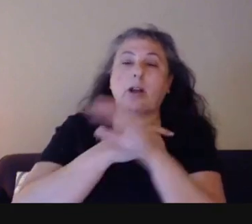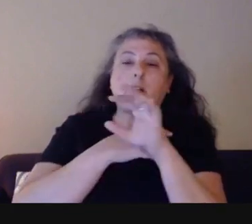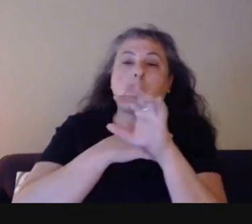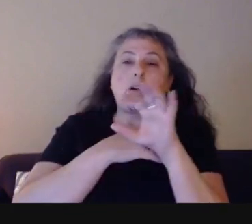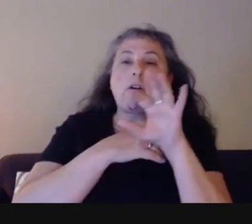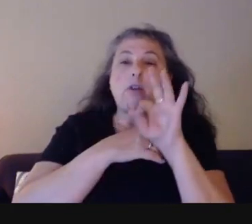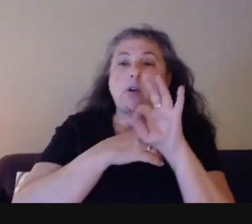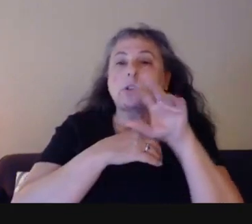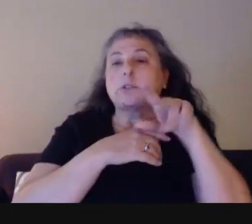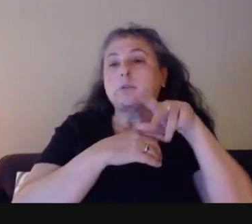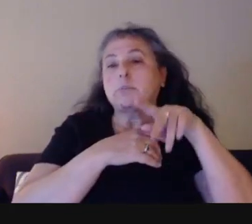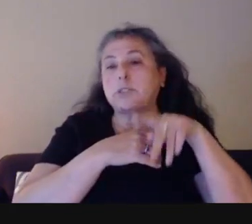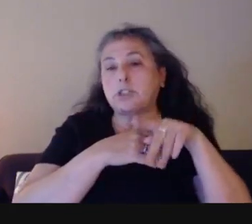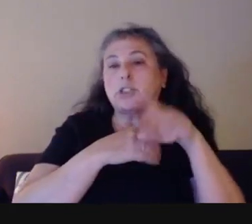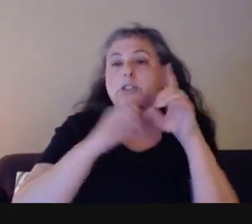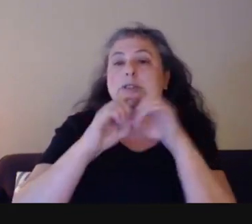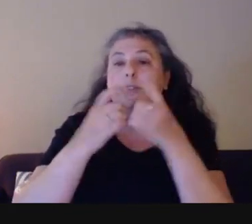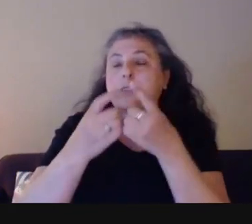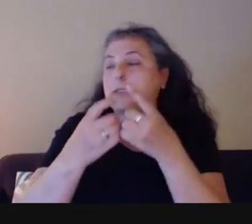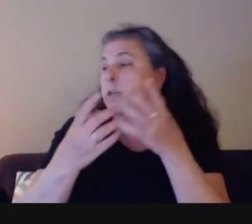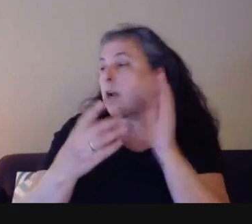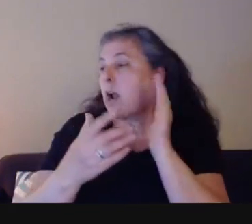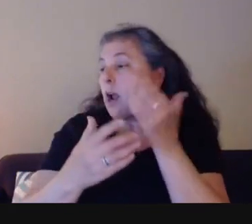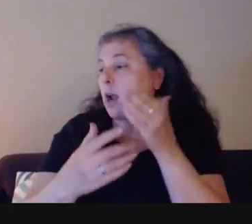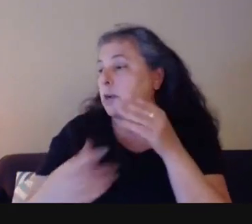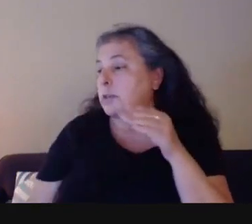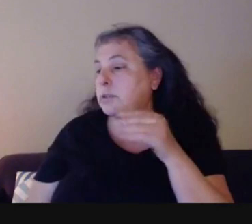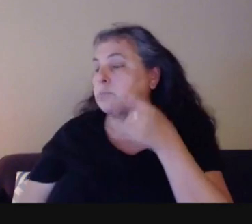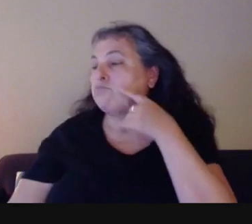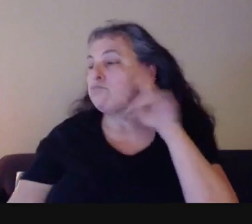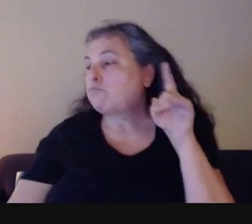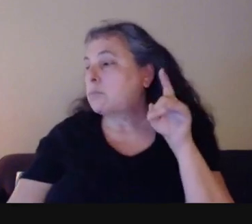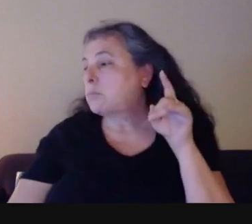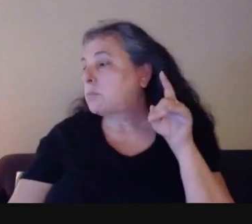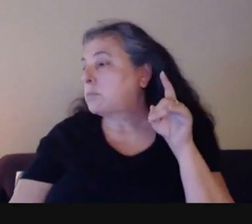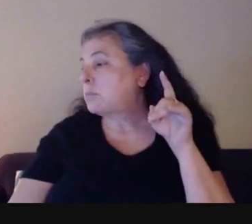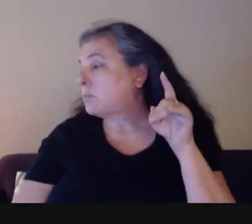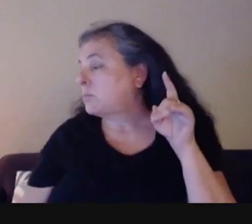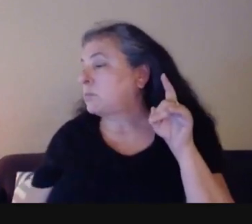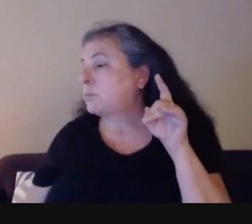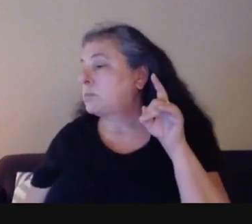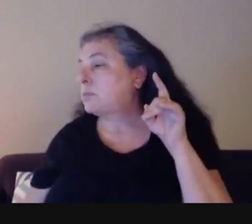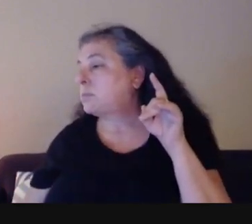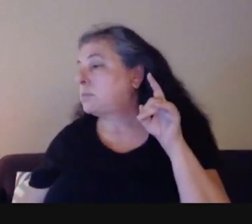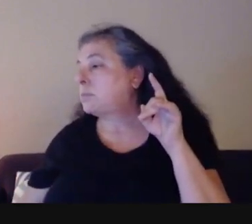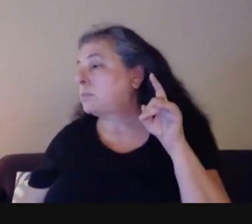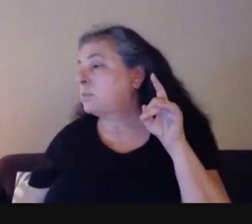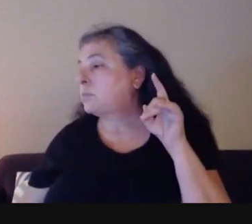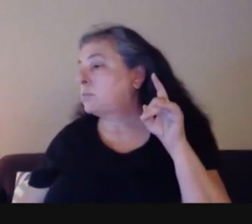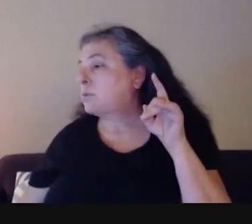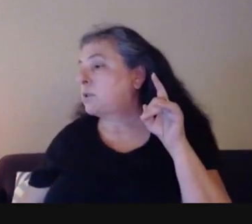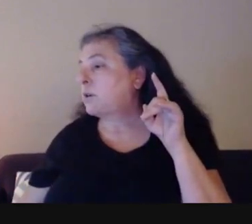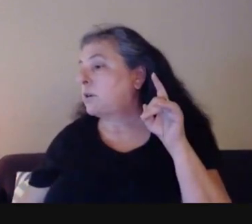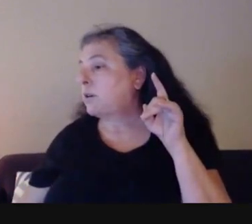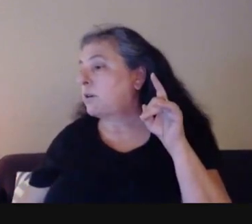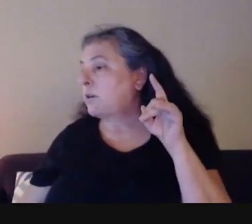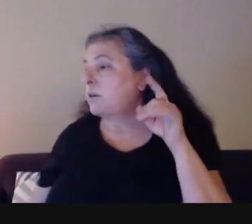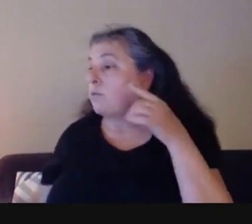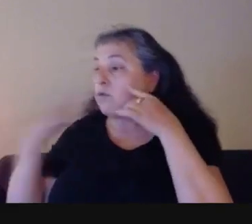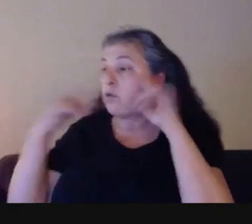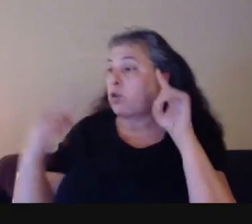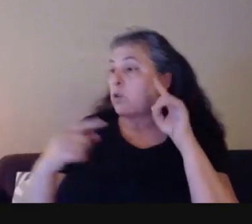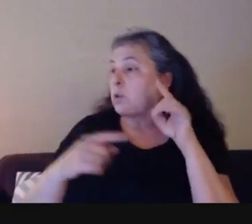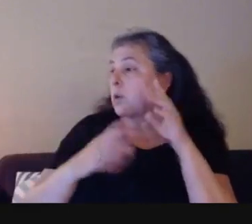In fulfillment of our district's mission to protect Champaign County's natural and cultural resources and inspire people to care